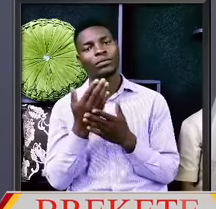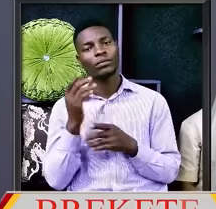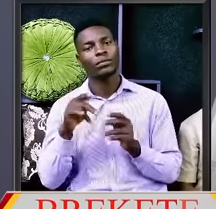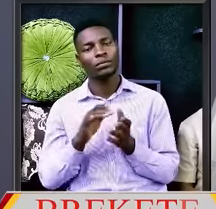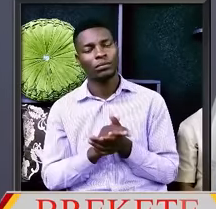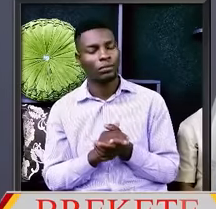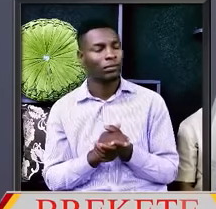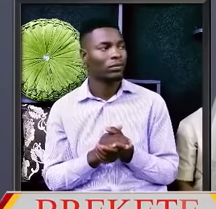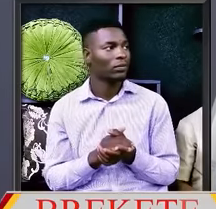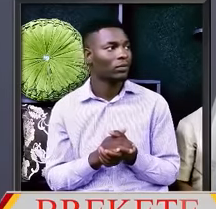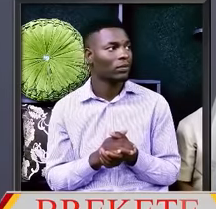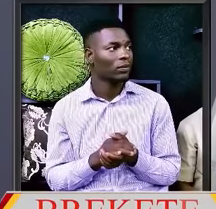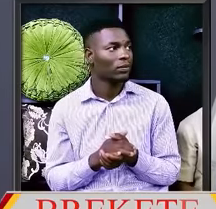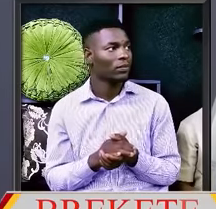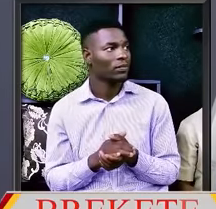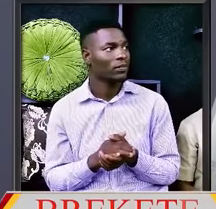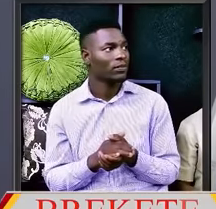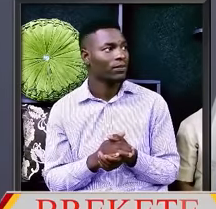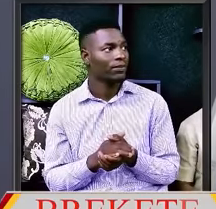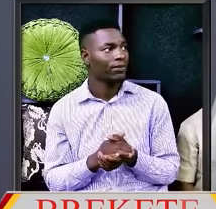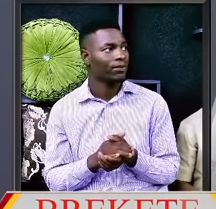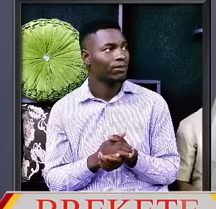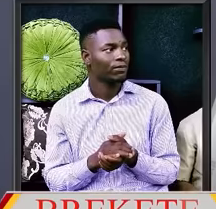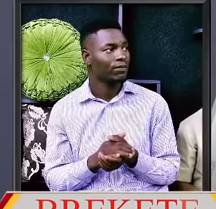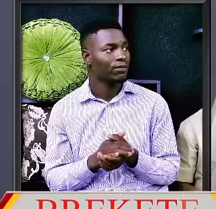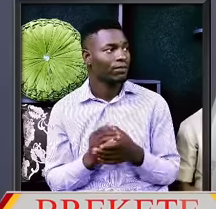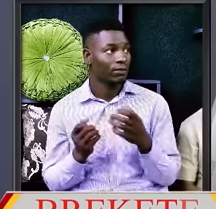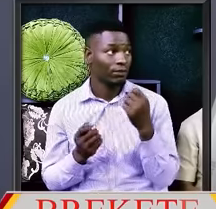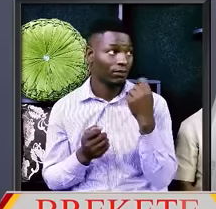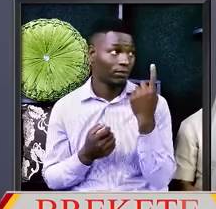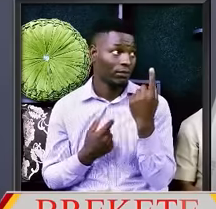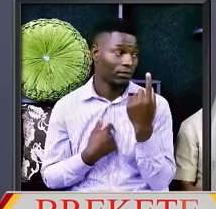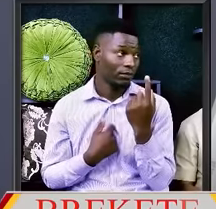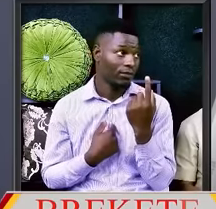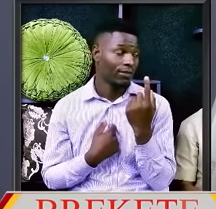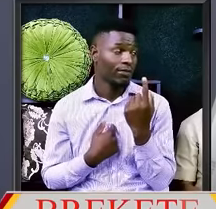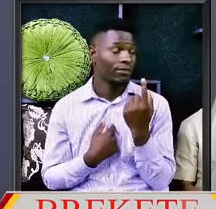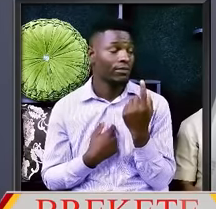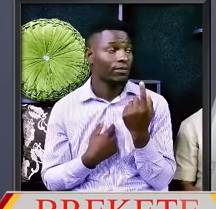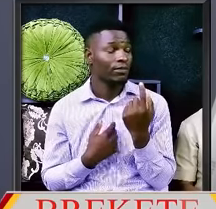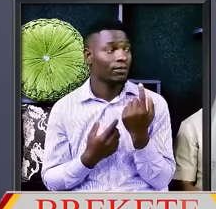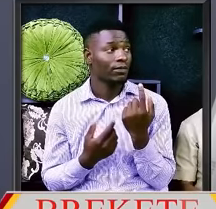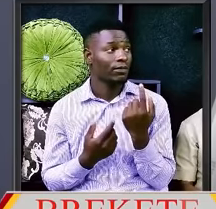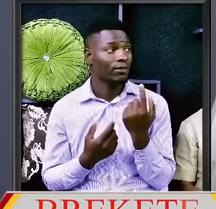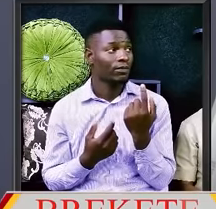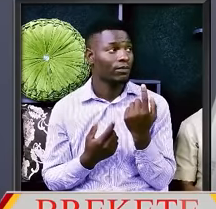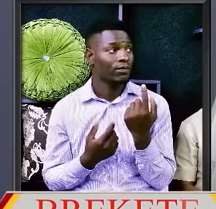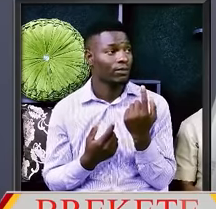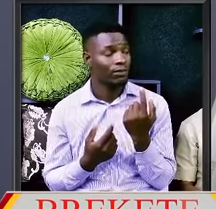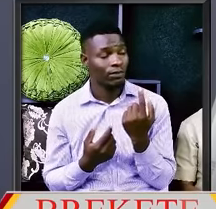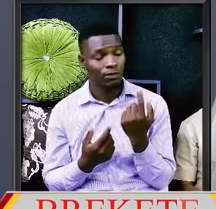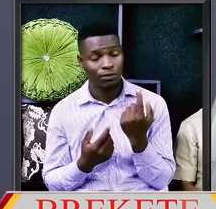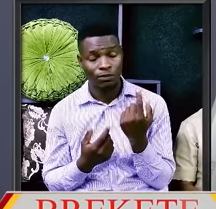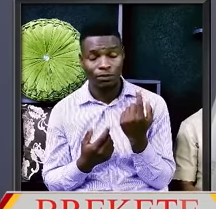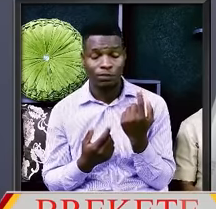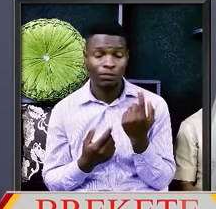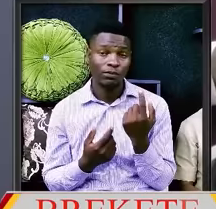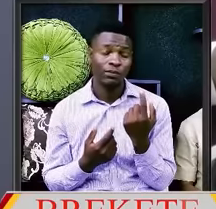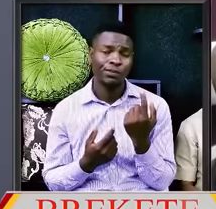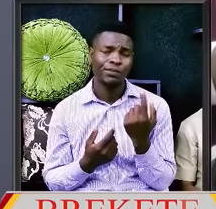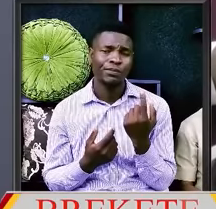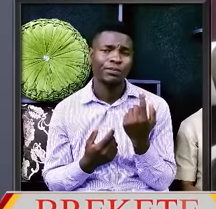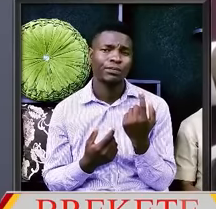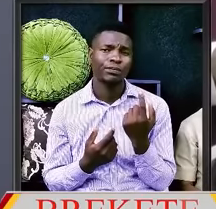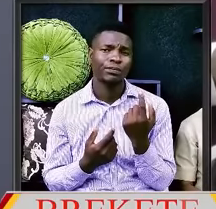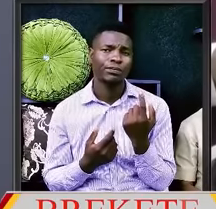Thank you. And may God keep it for us. You understand me? Thank you. Because in this country, you know, this man for no get see. I like him, I won't talk to him. I can